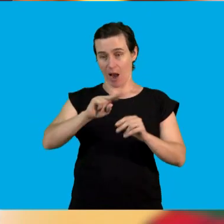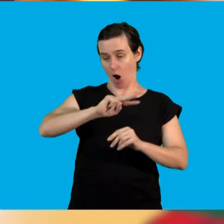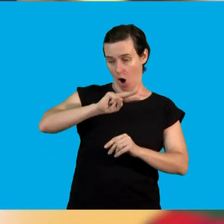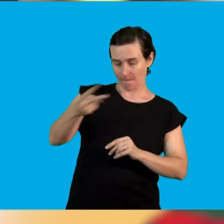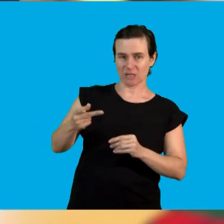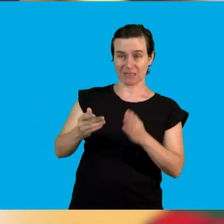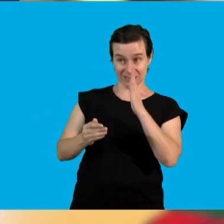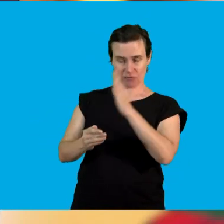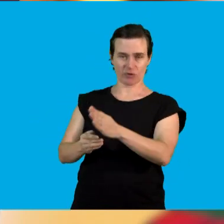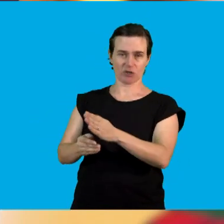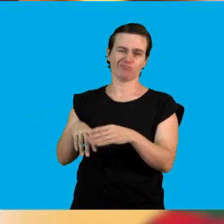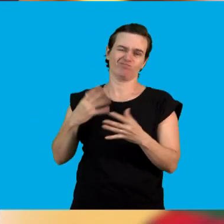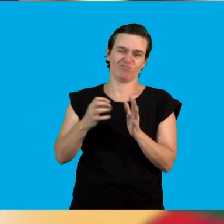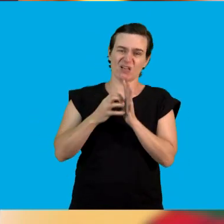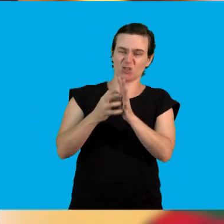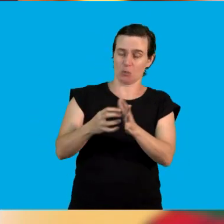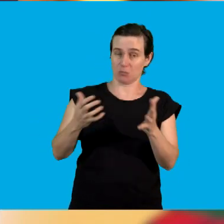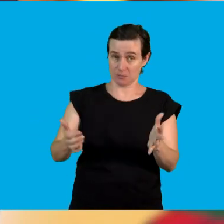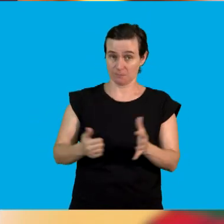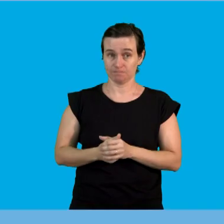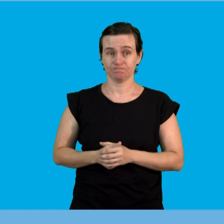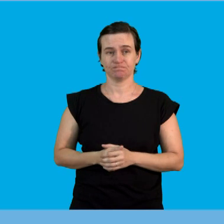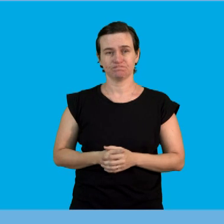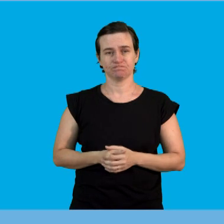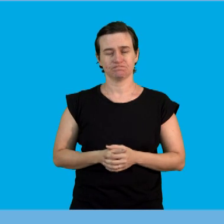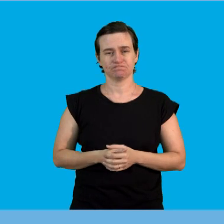opposite direction. Say for instance, we have,